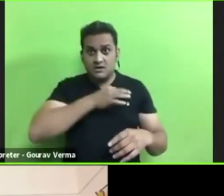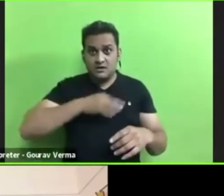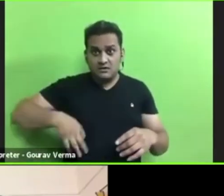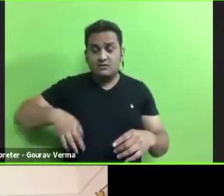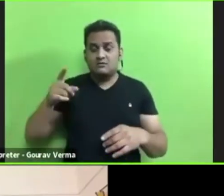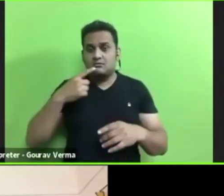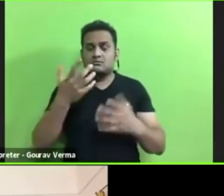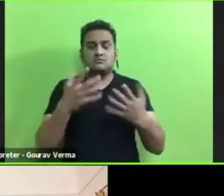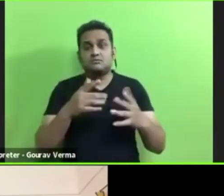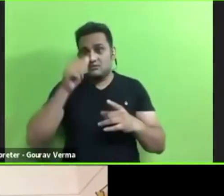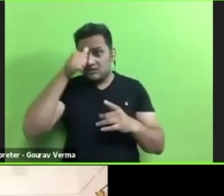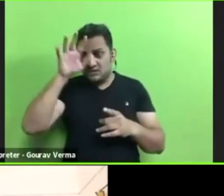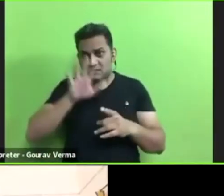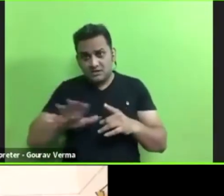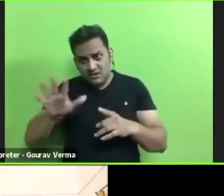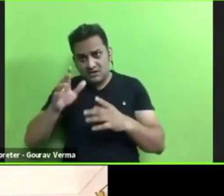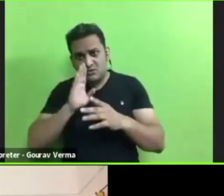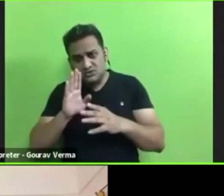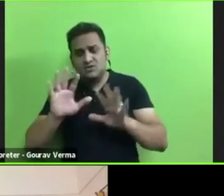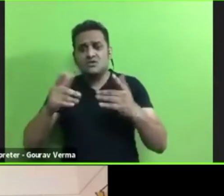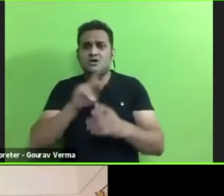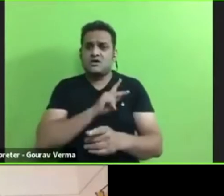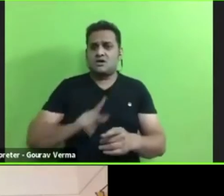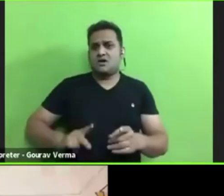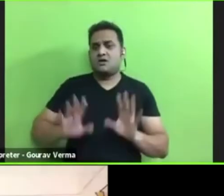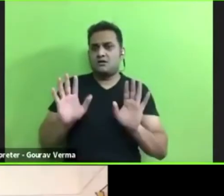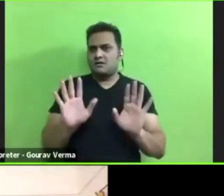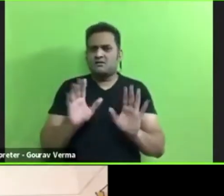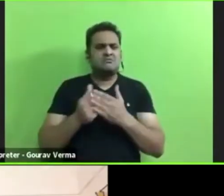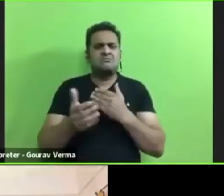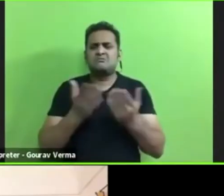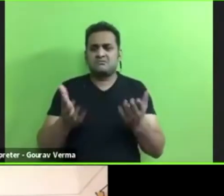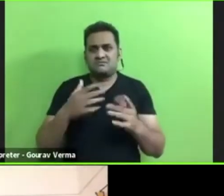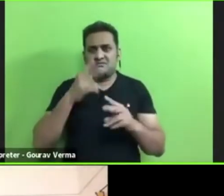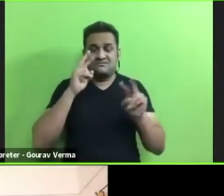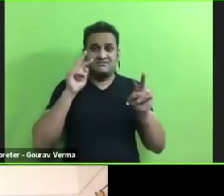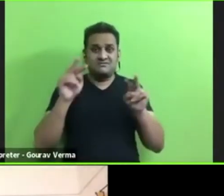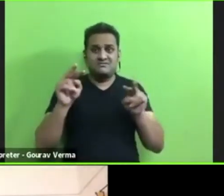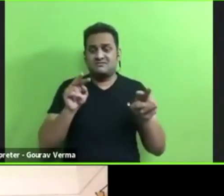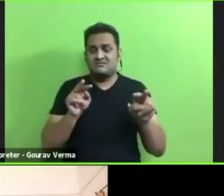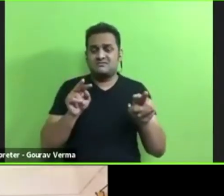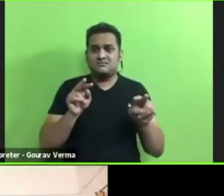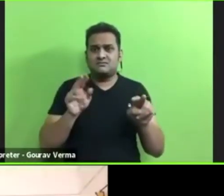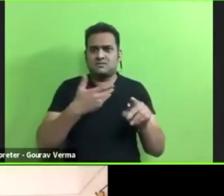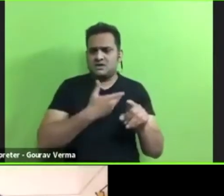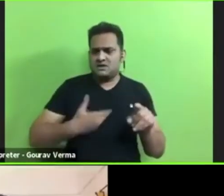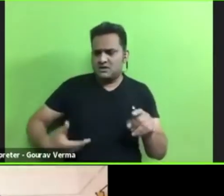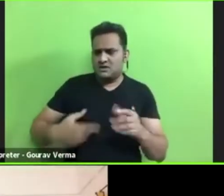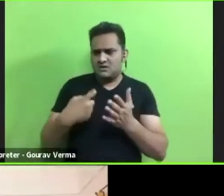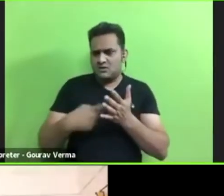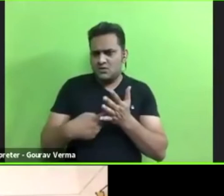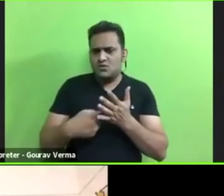music as it is true of Carnatic music. It just operates with a different set of caste rules there